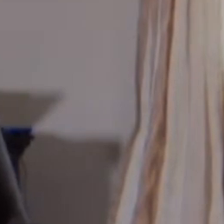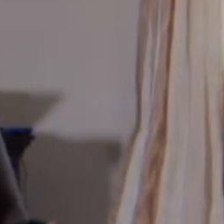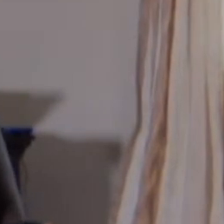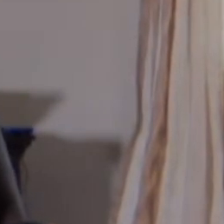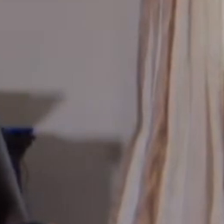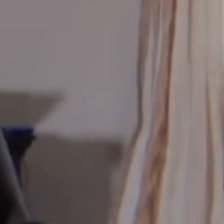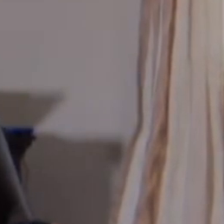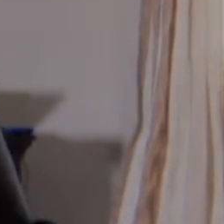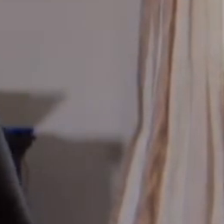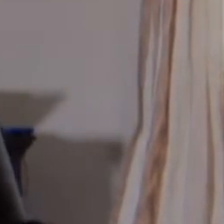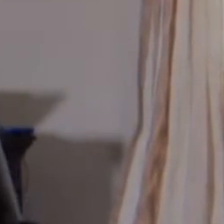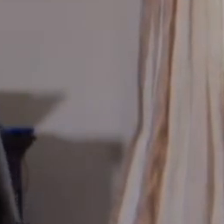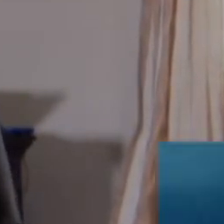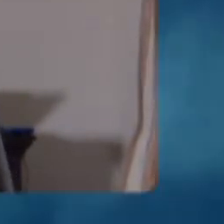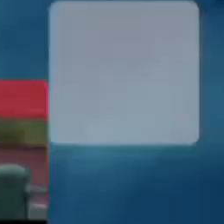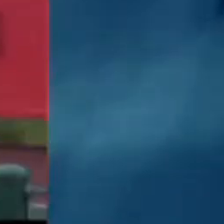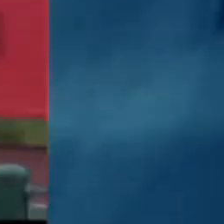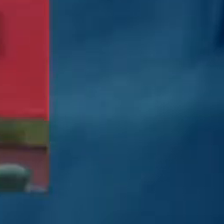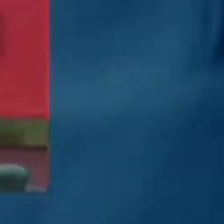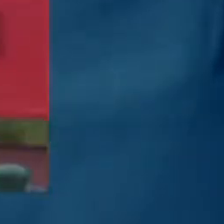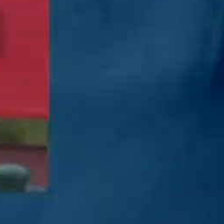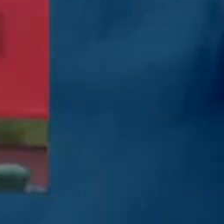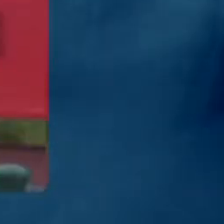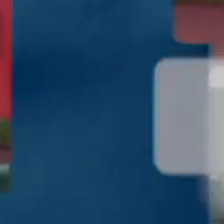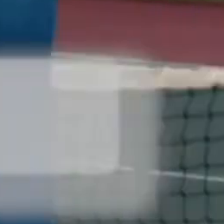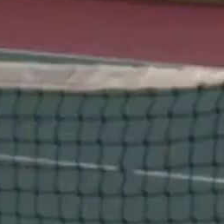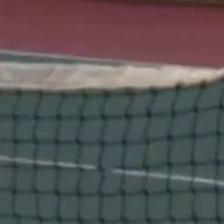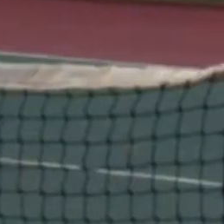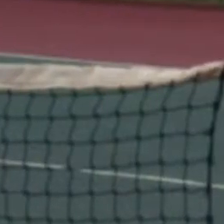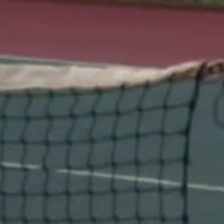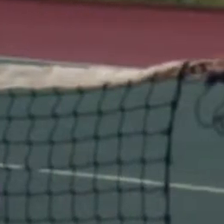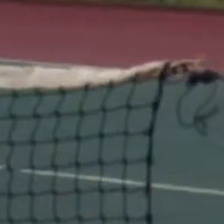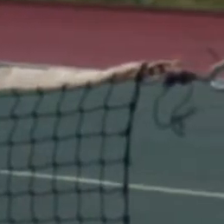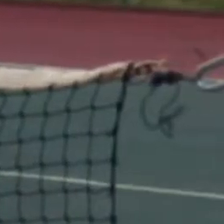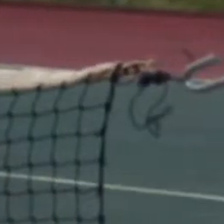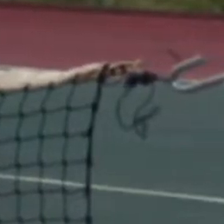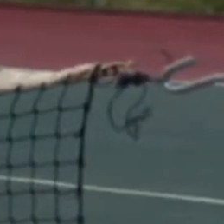safe. Together, we'll win this war.